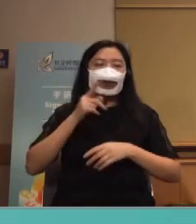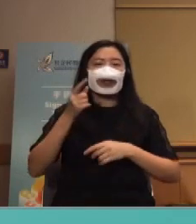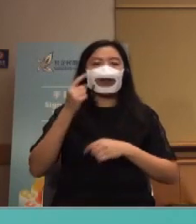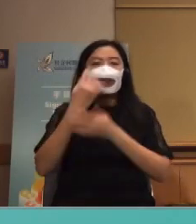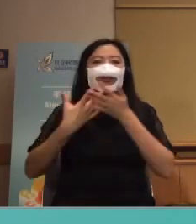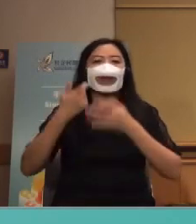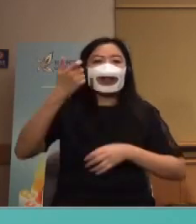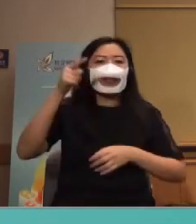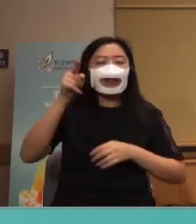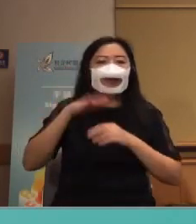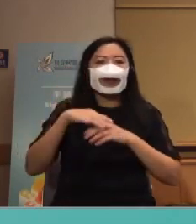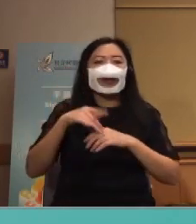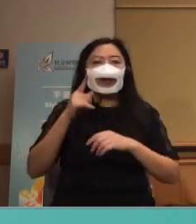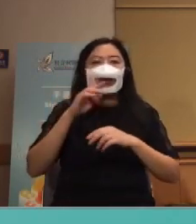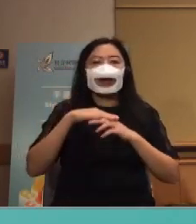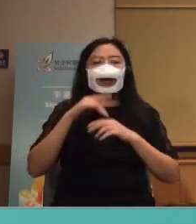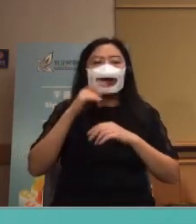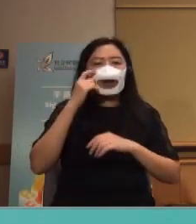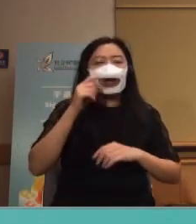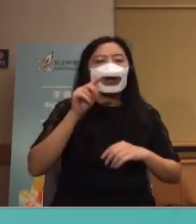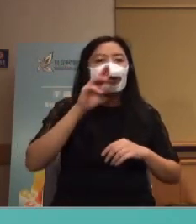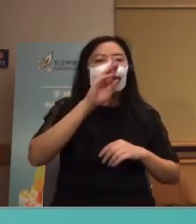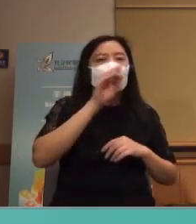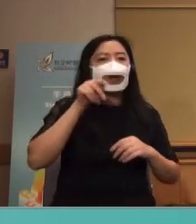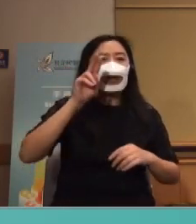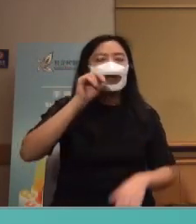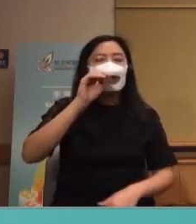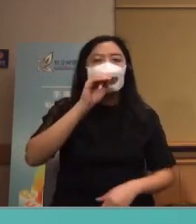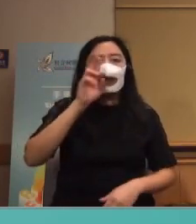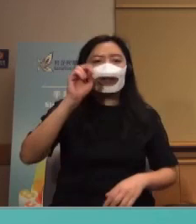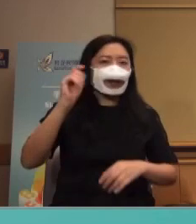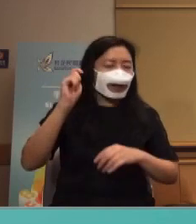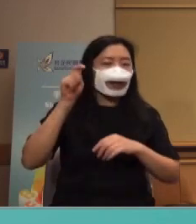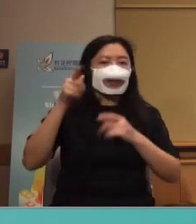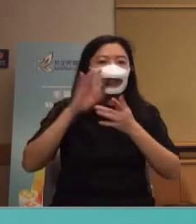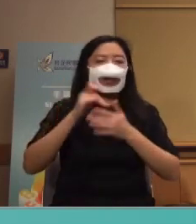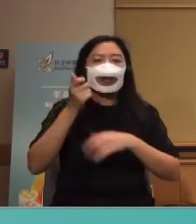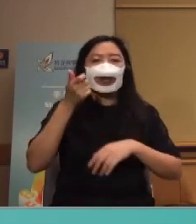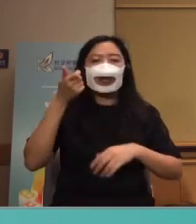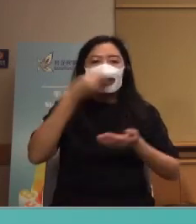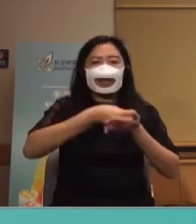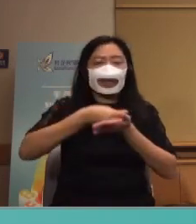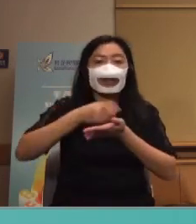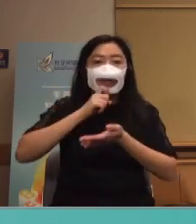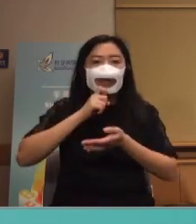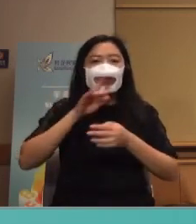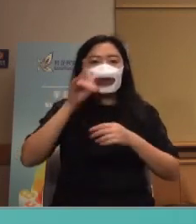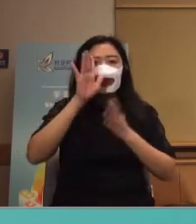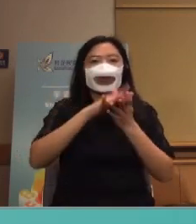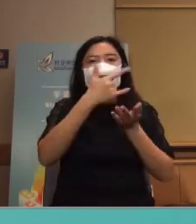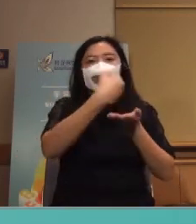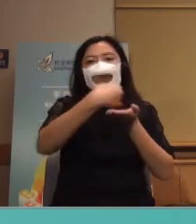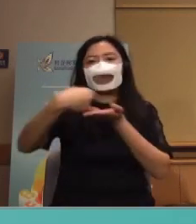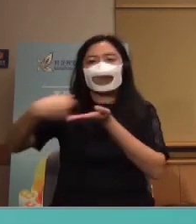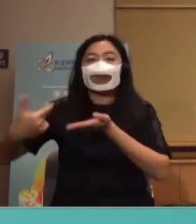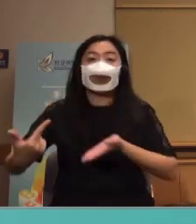manner has basically left or started pulling money away. But at the same time, it really de-hedged a lot of the risk that we have within industry. And what